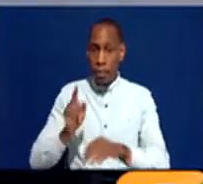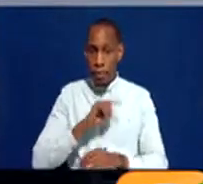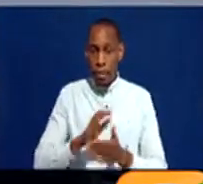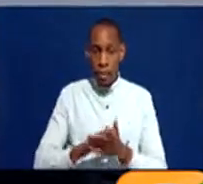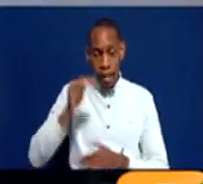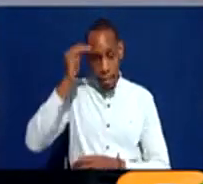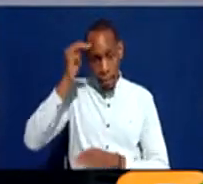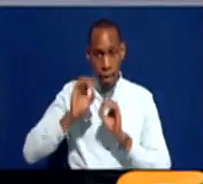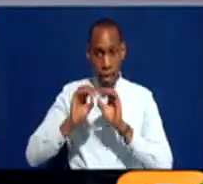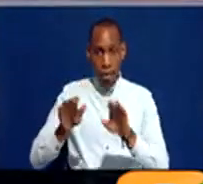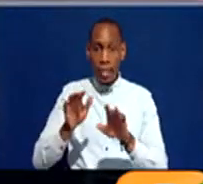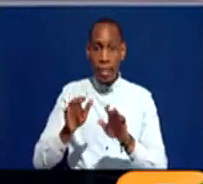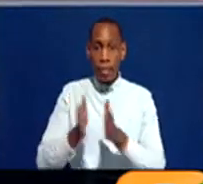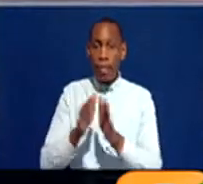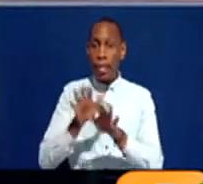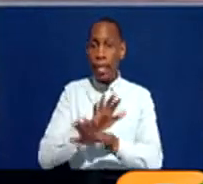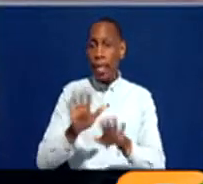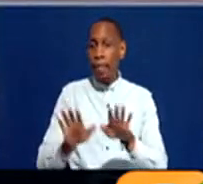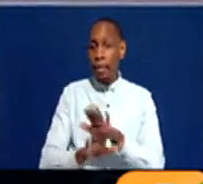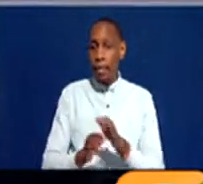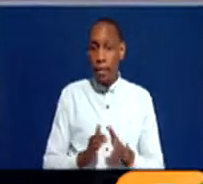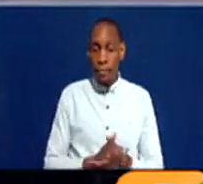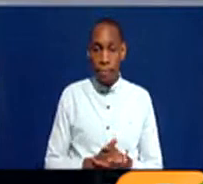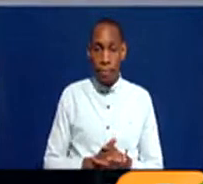memory and all that.